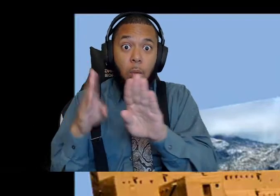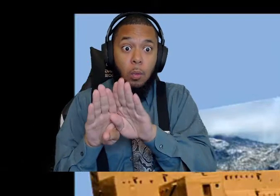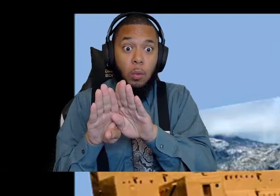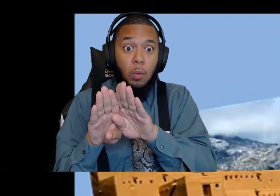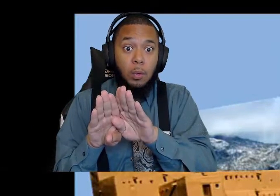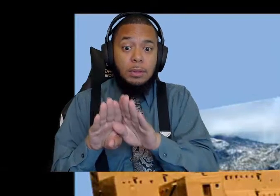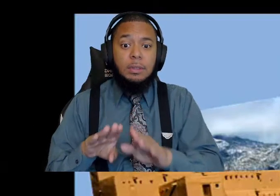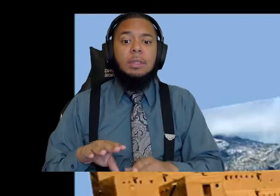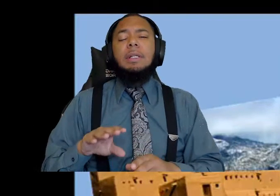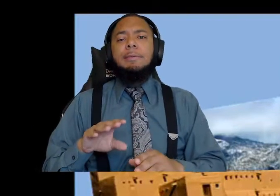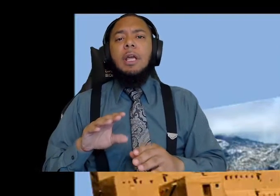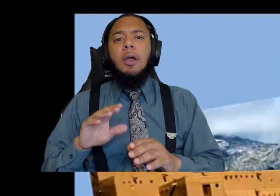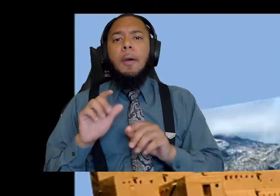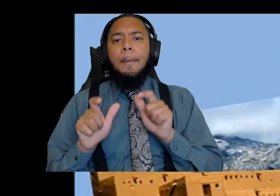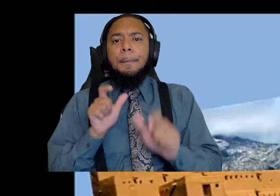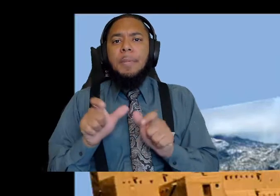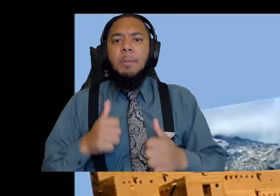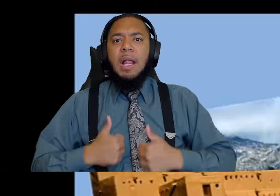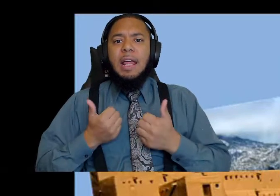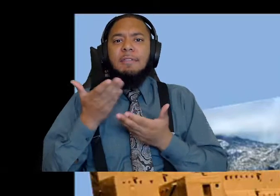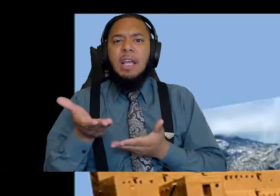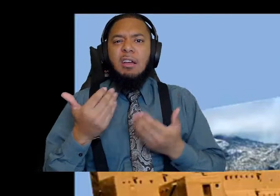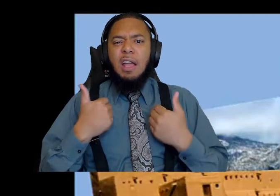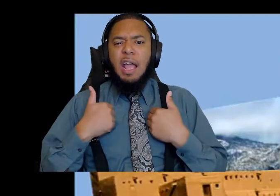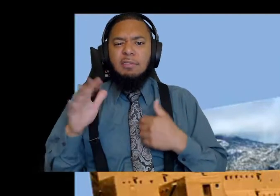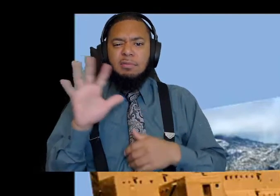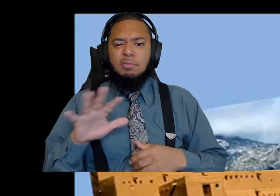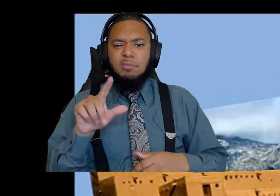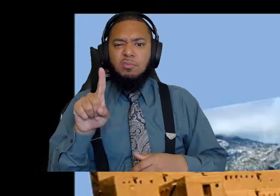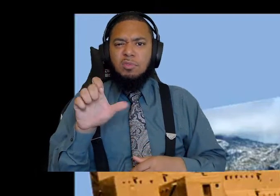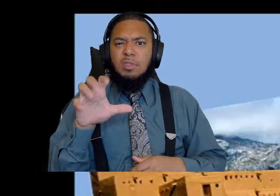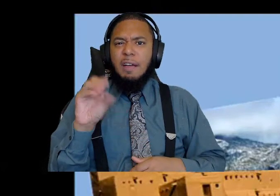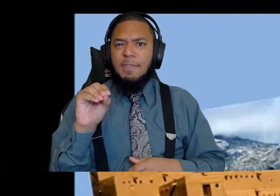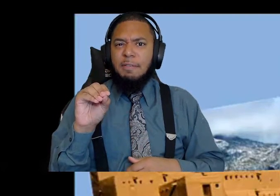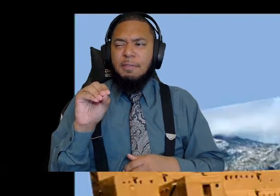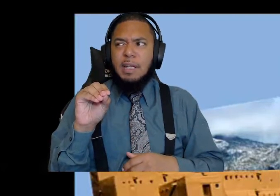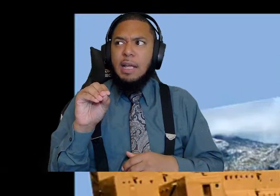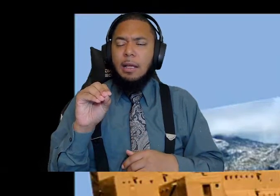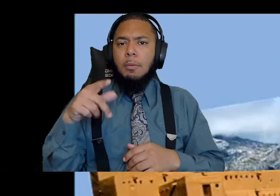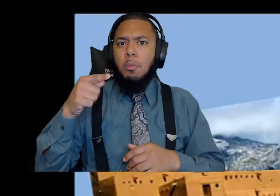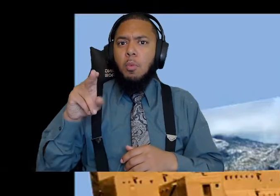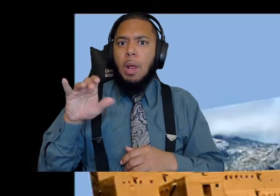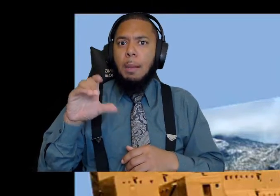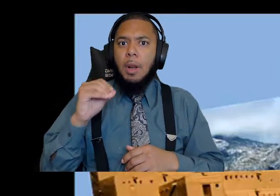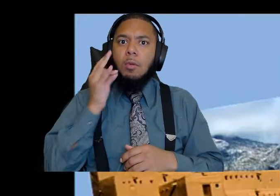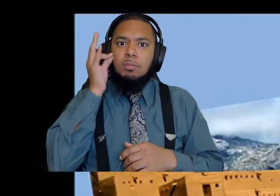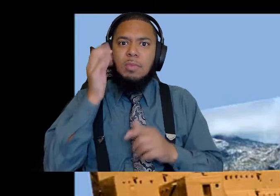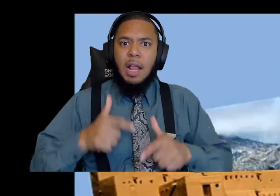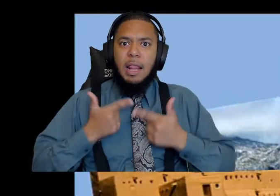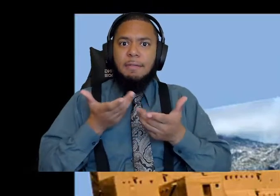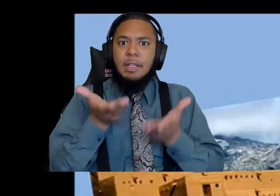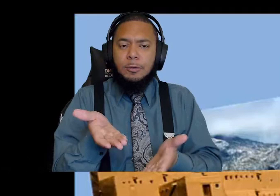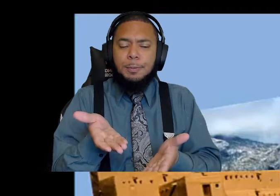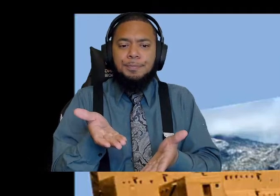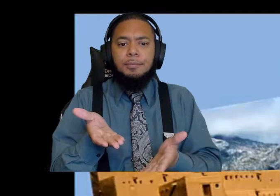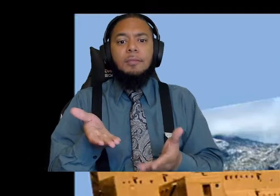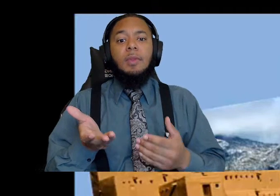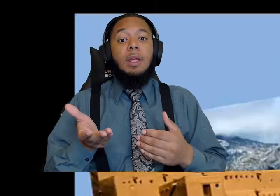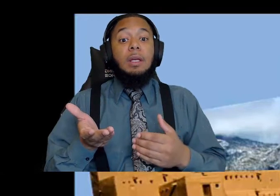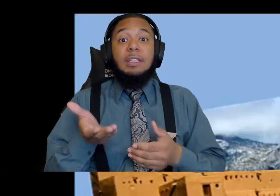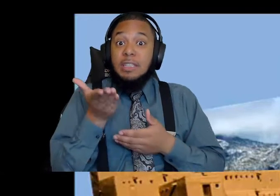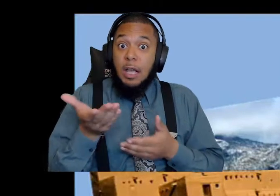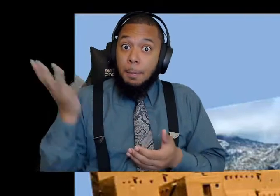the Pueblo lived in them, there's only about 150 Pueblo that actually still live in adobes. When the Pueblo lived in them, they didn't have doors. They would have